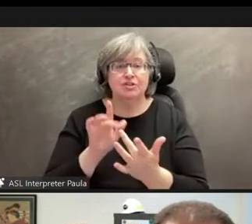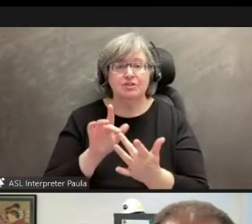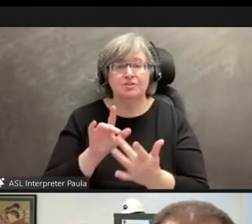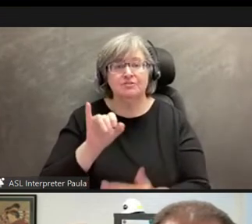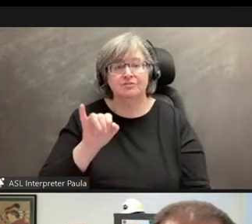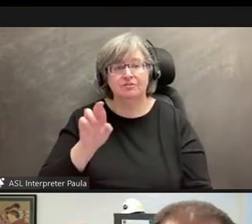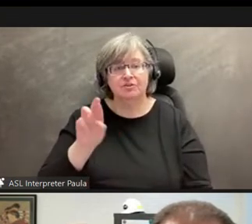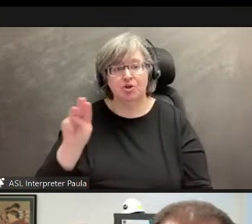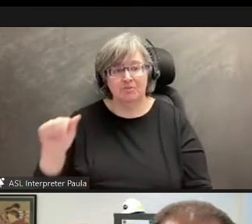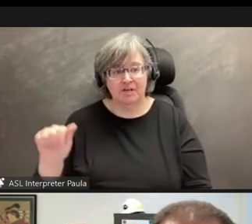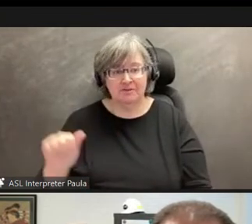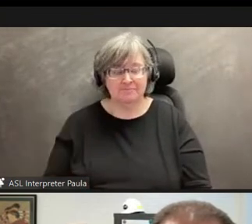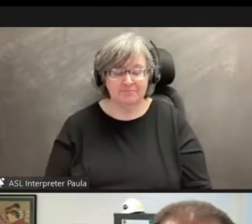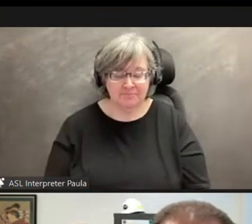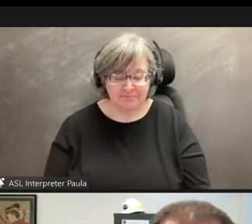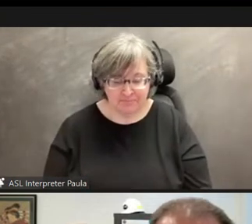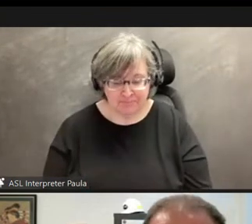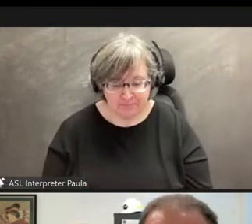Irma.